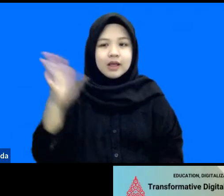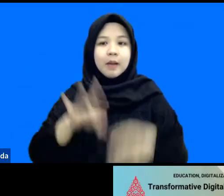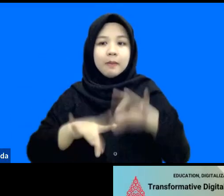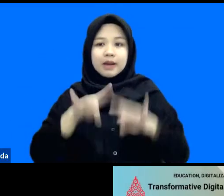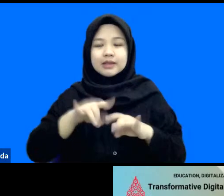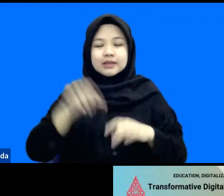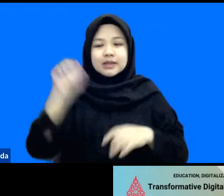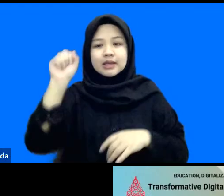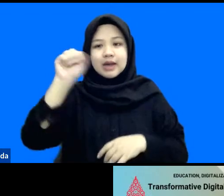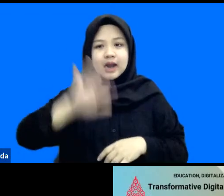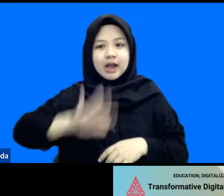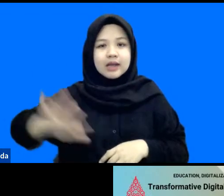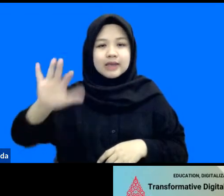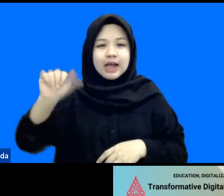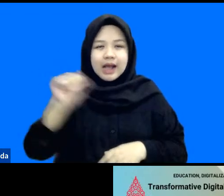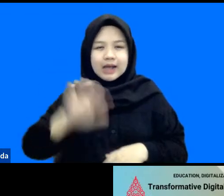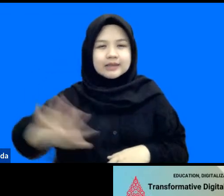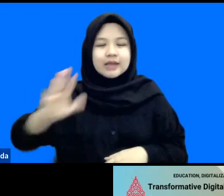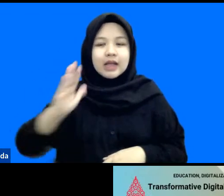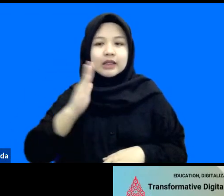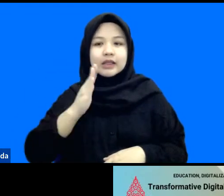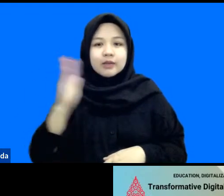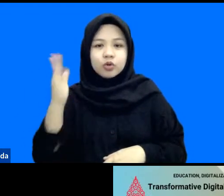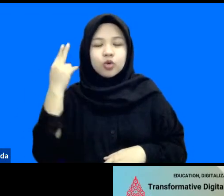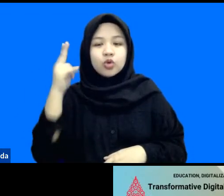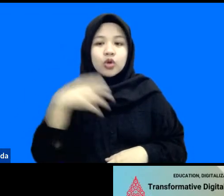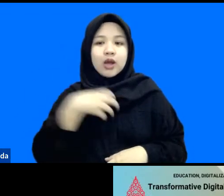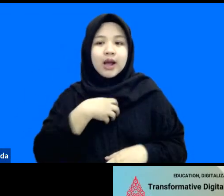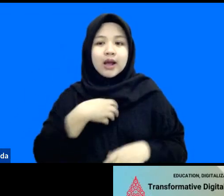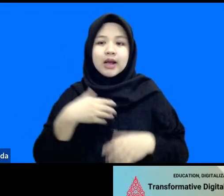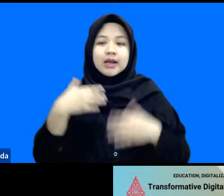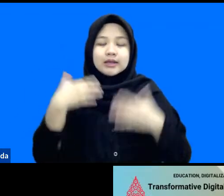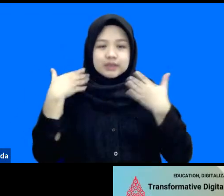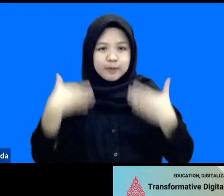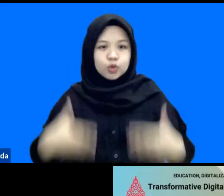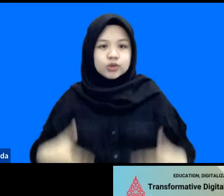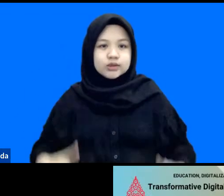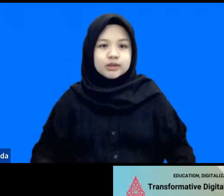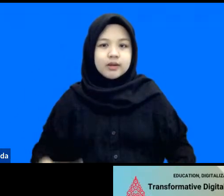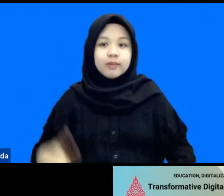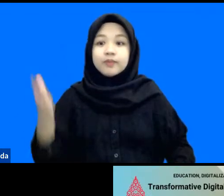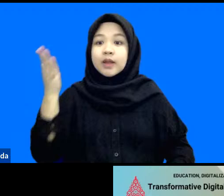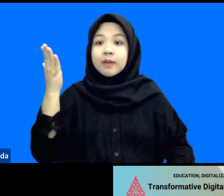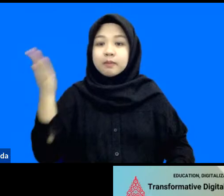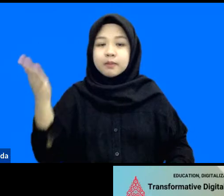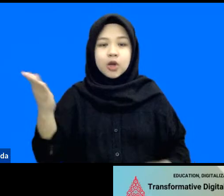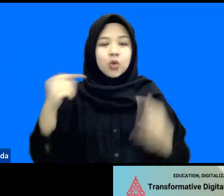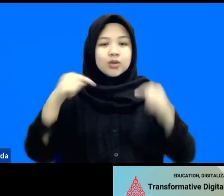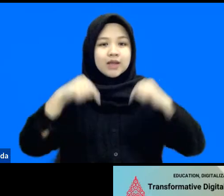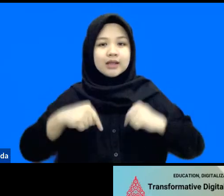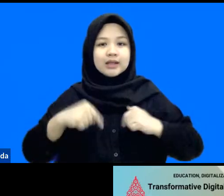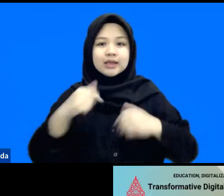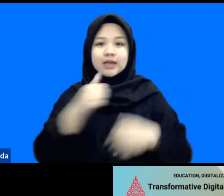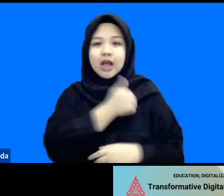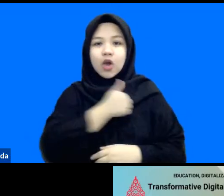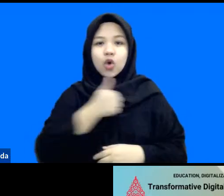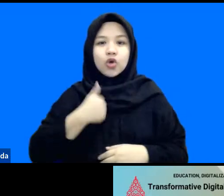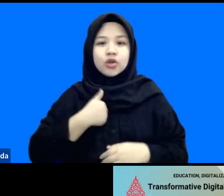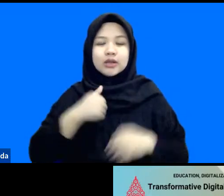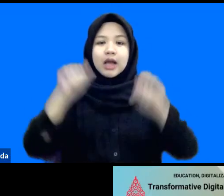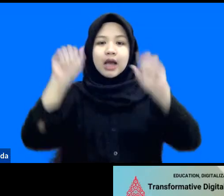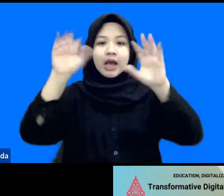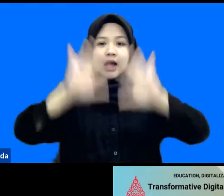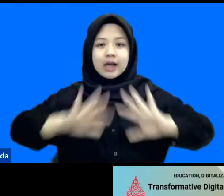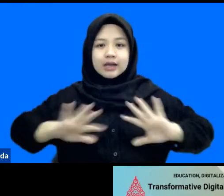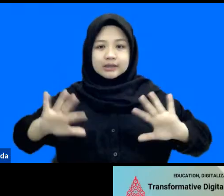Human Rights. For her dedications in the region, she's appointed as board member of the ASEAN Burma. But Rachel,